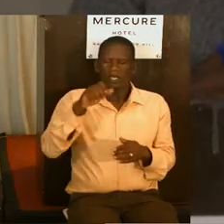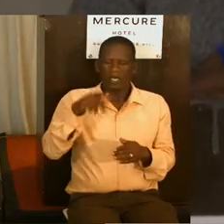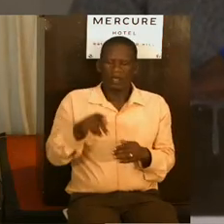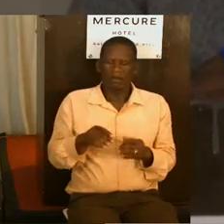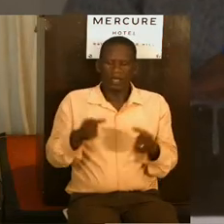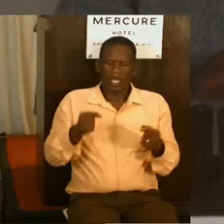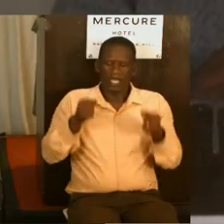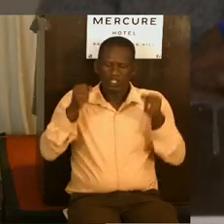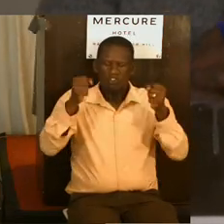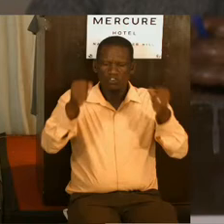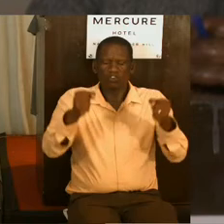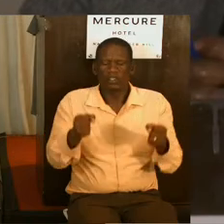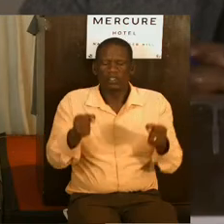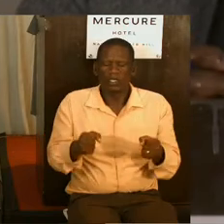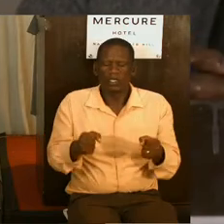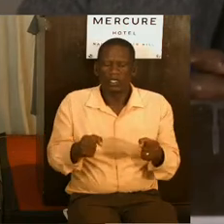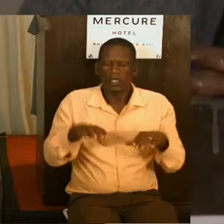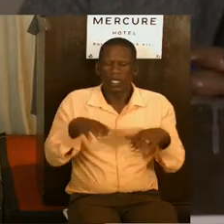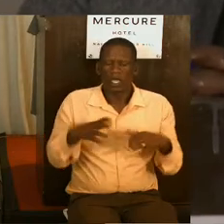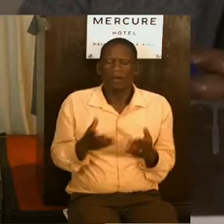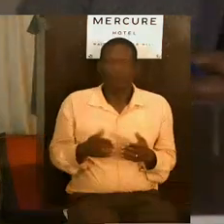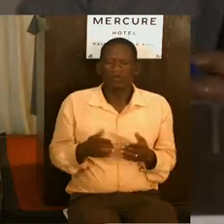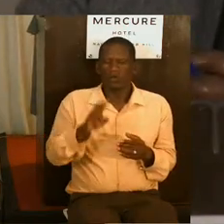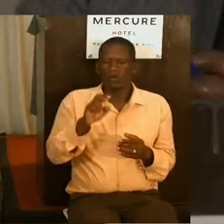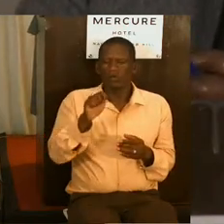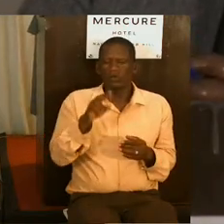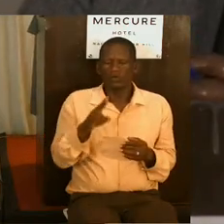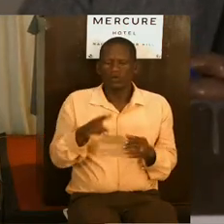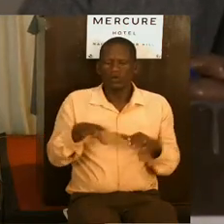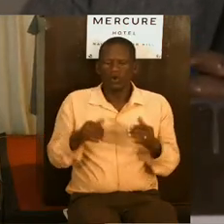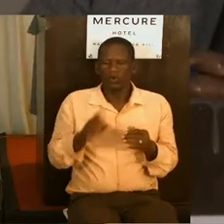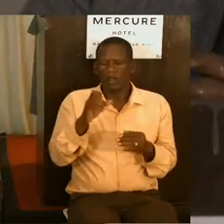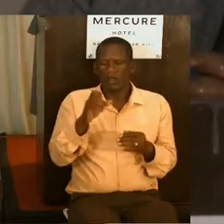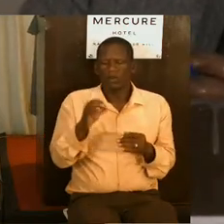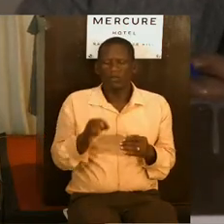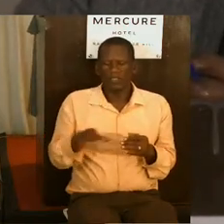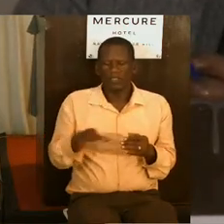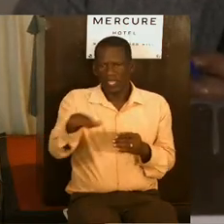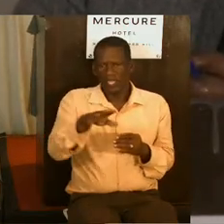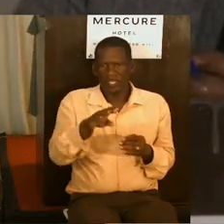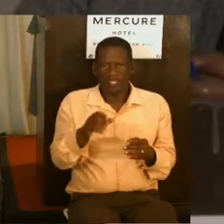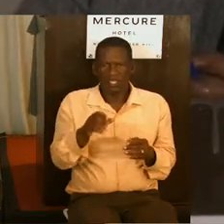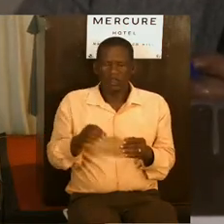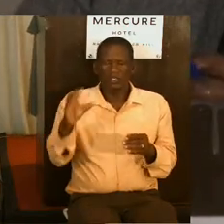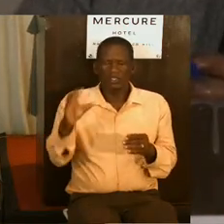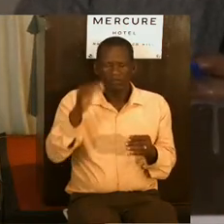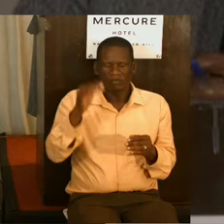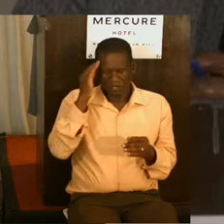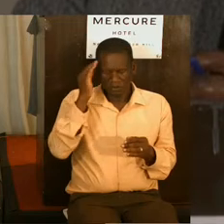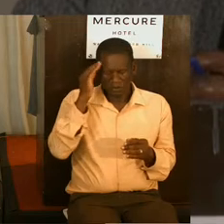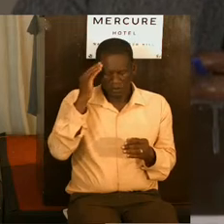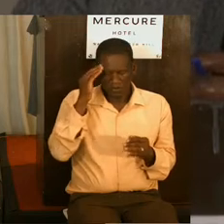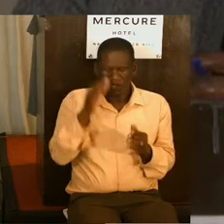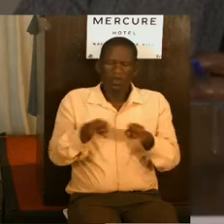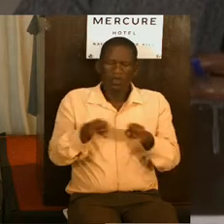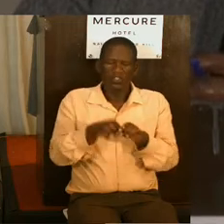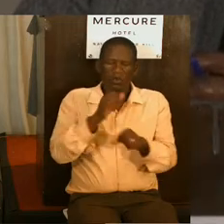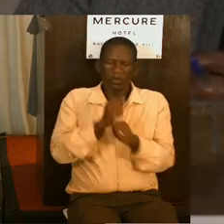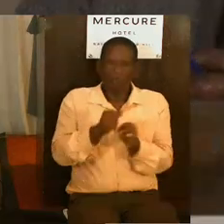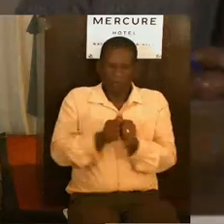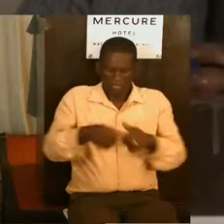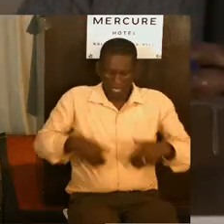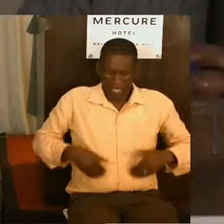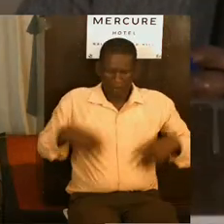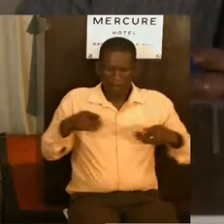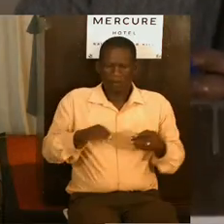for a trophy on on utu or one of the areas on civic education we are also working with